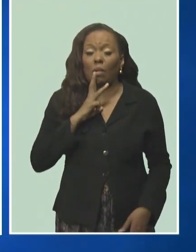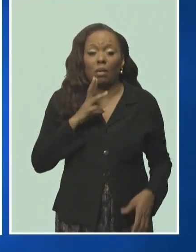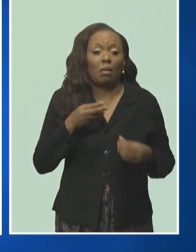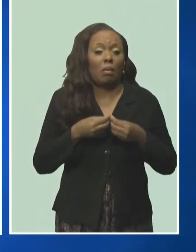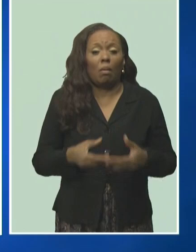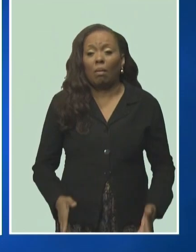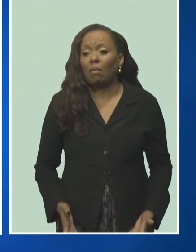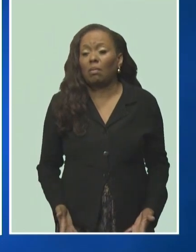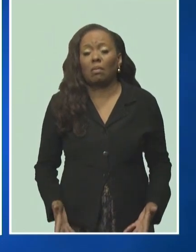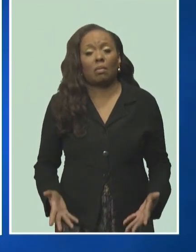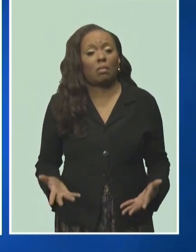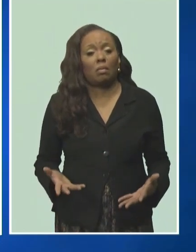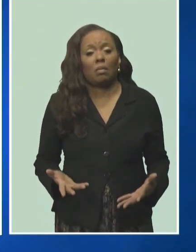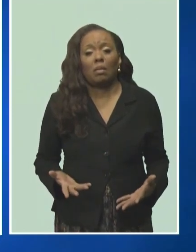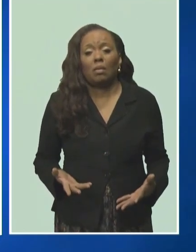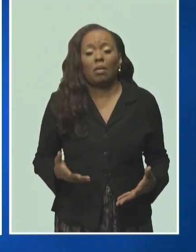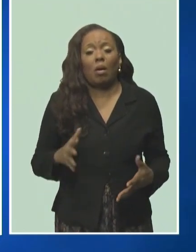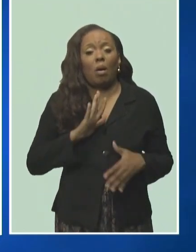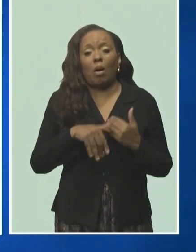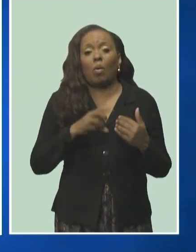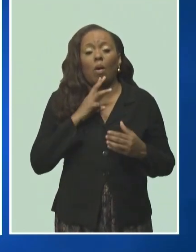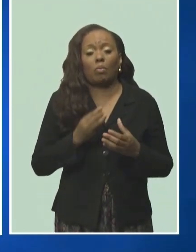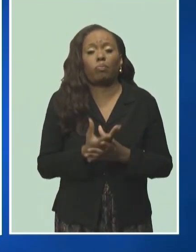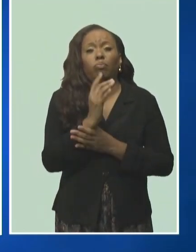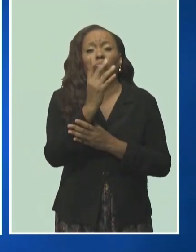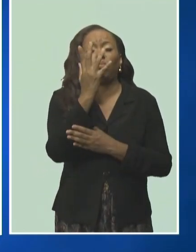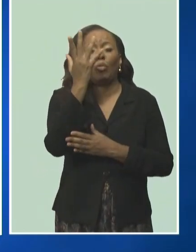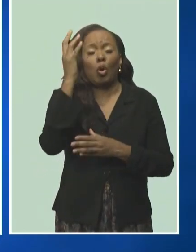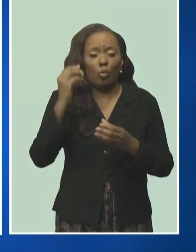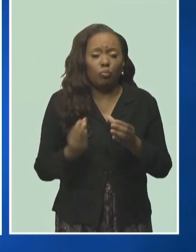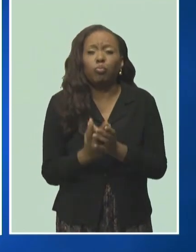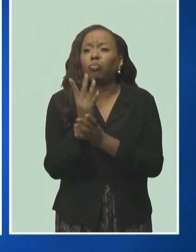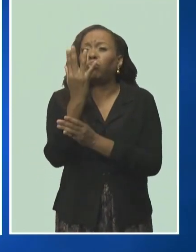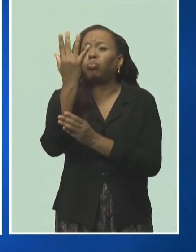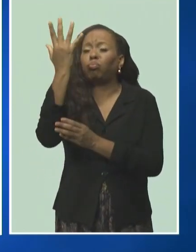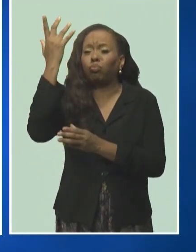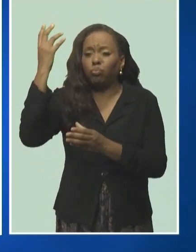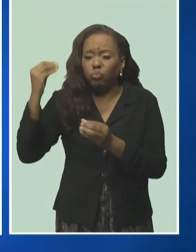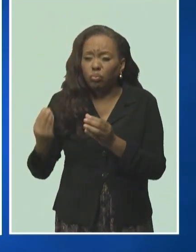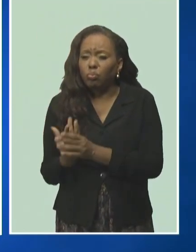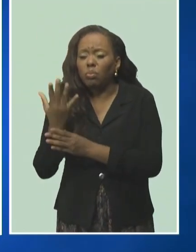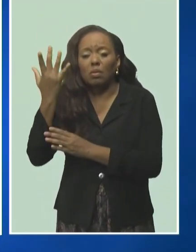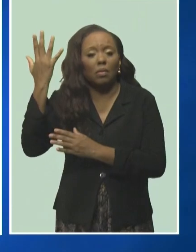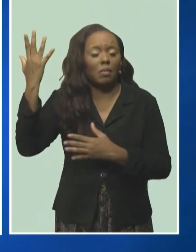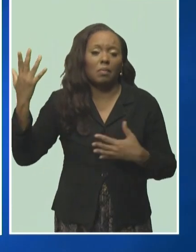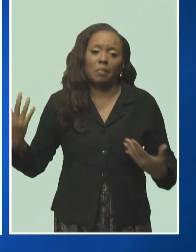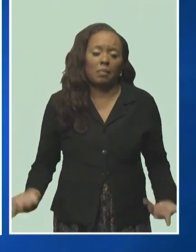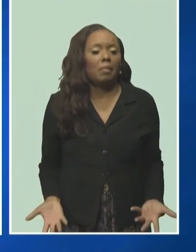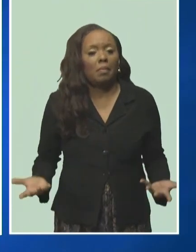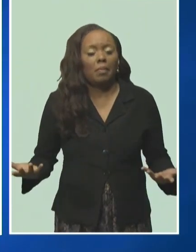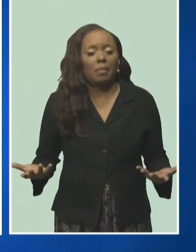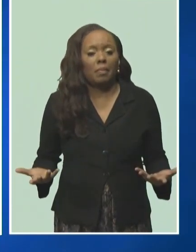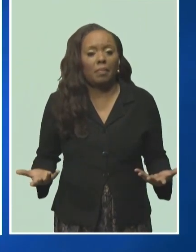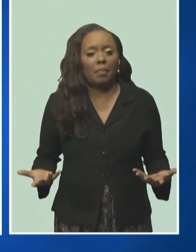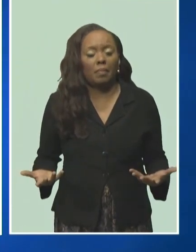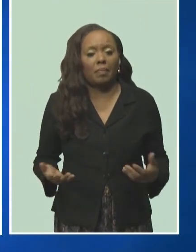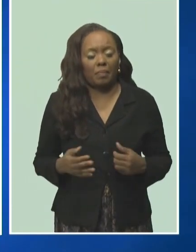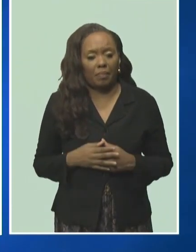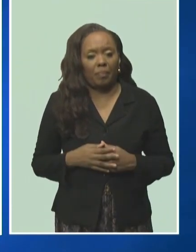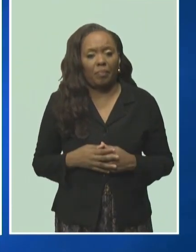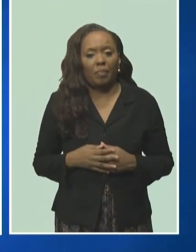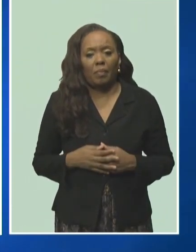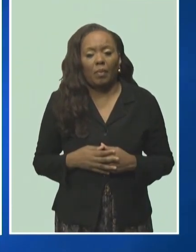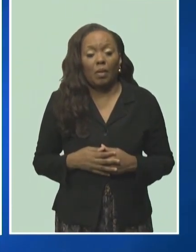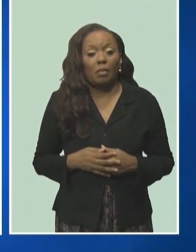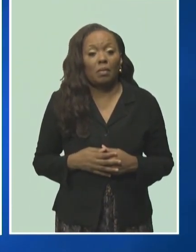we call non-revenue water. So we produce the water, but then we don't get any revenue for it because it is going in the burst. Because we didn't